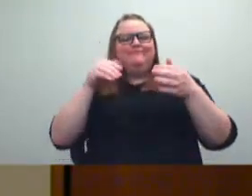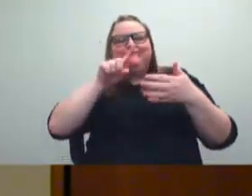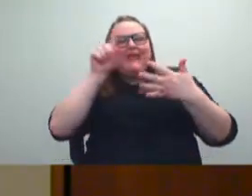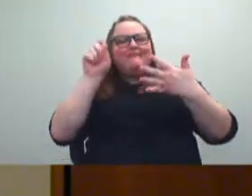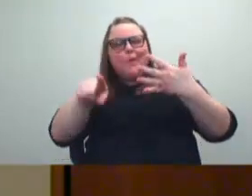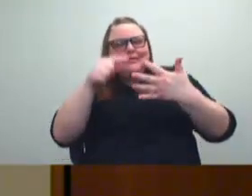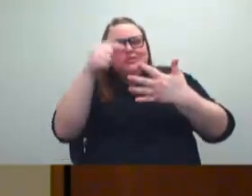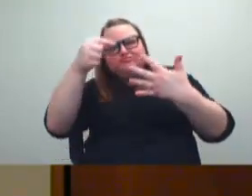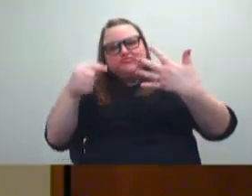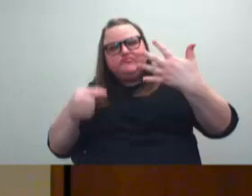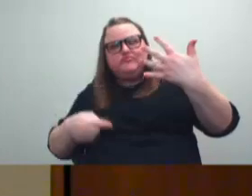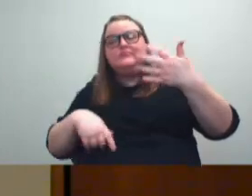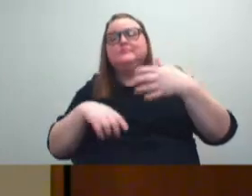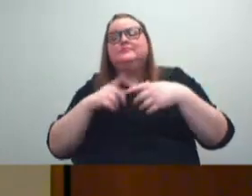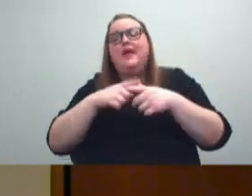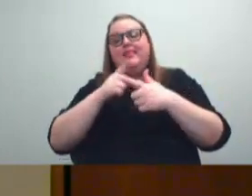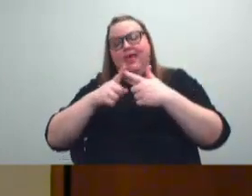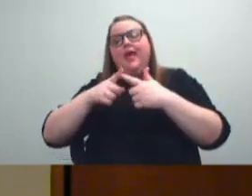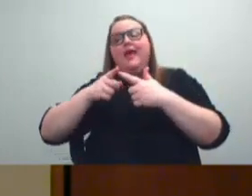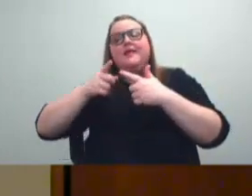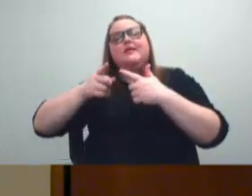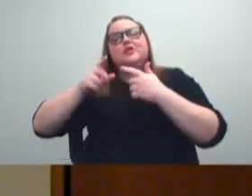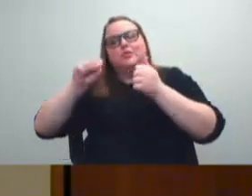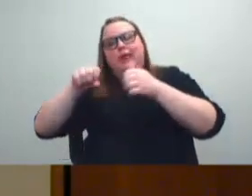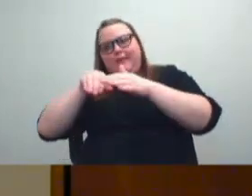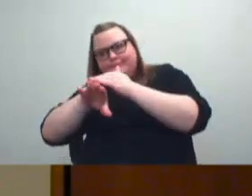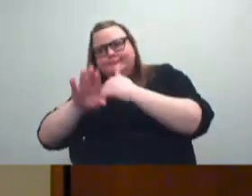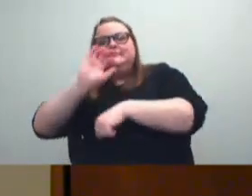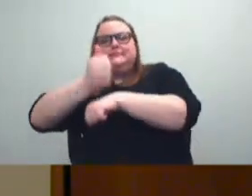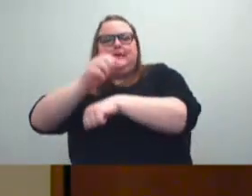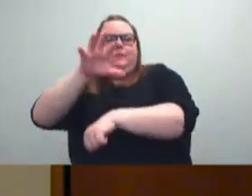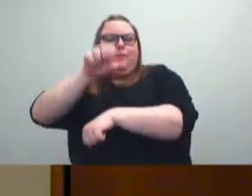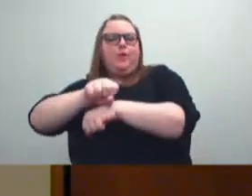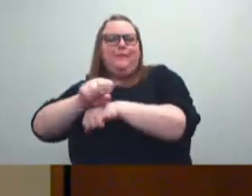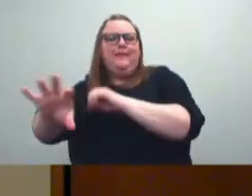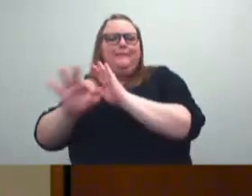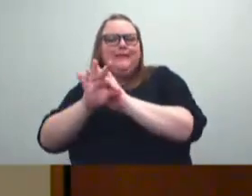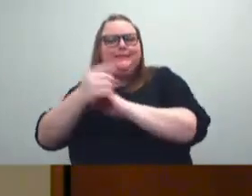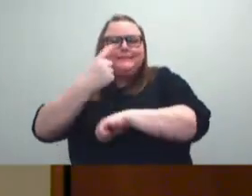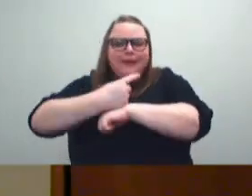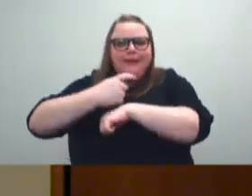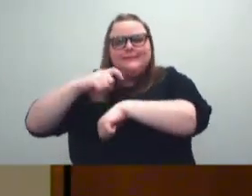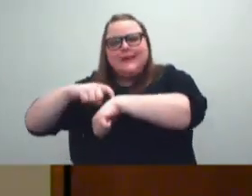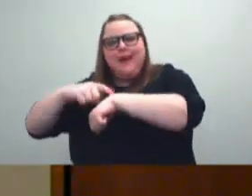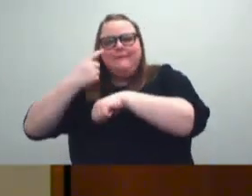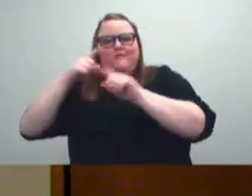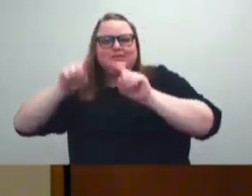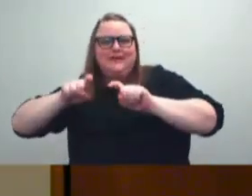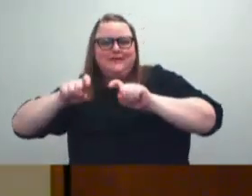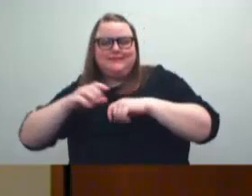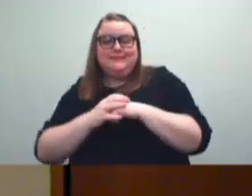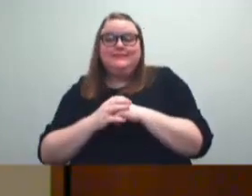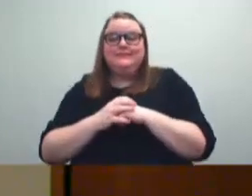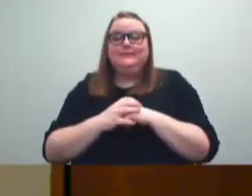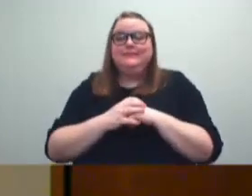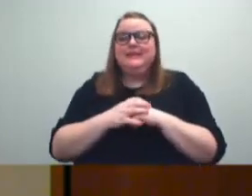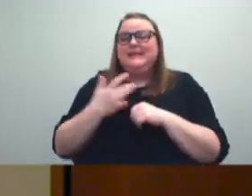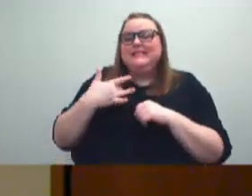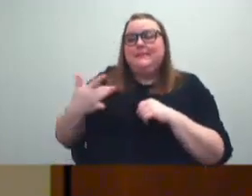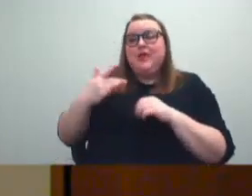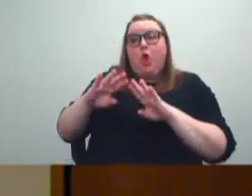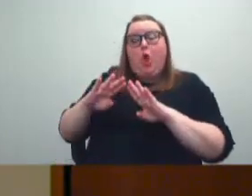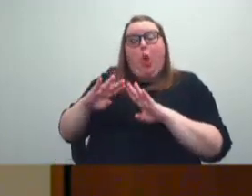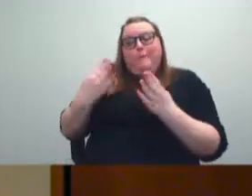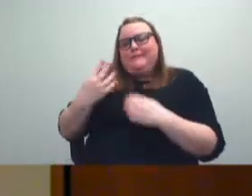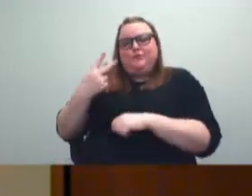up with a profile to go ahead and go in and schedule and select a date and time to be tested. Usually we only open those up a couple days in advance, because what we saw